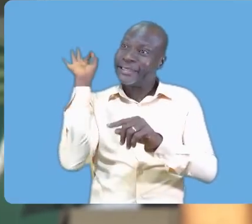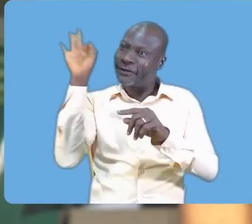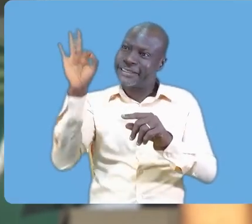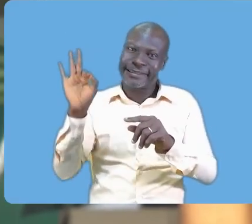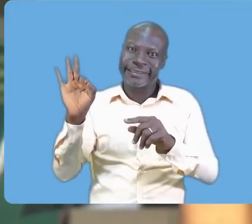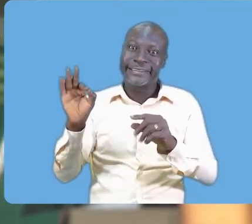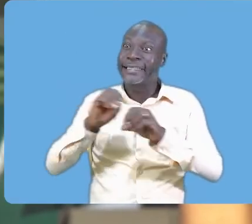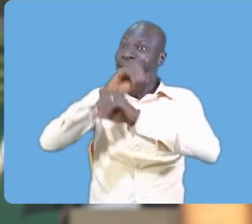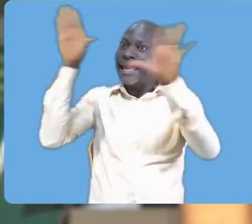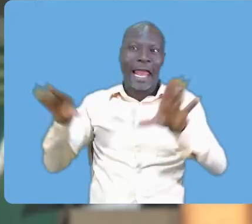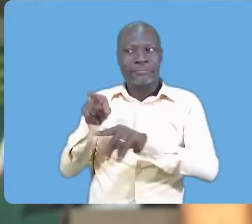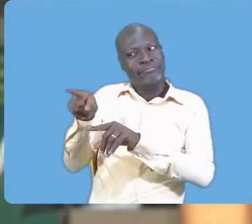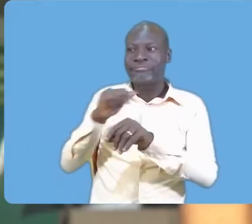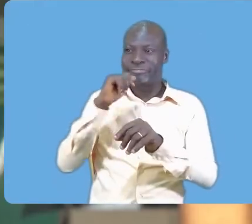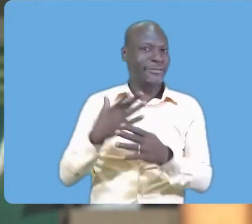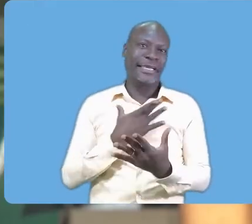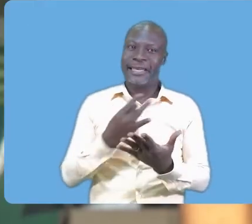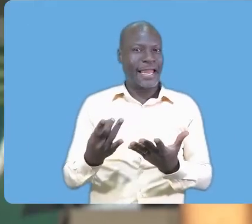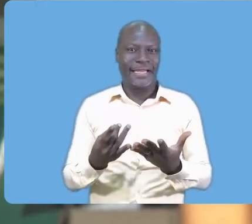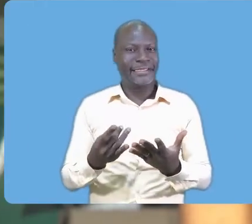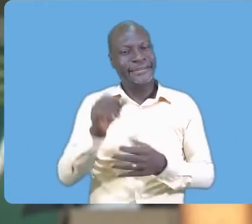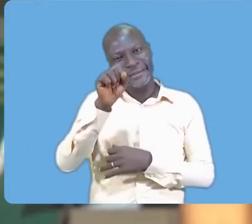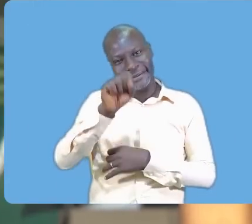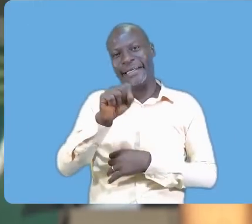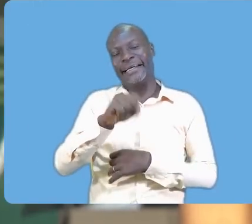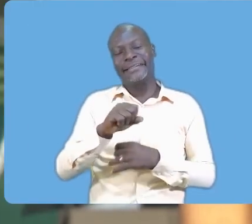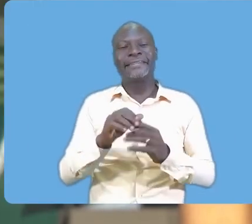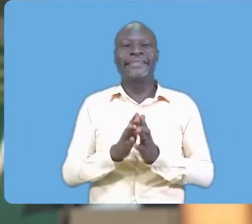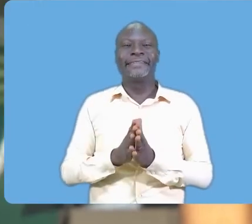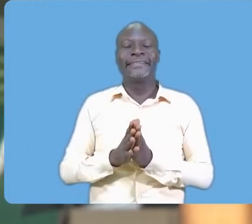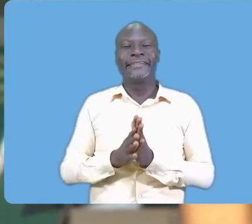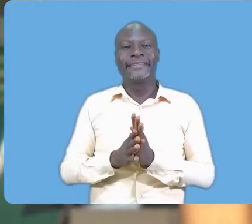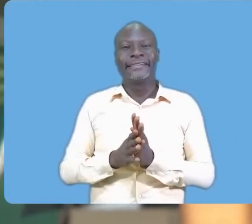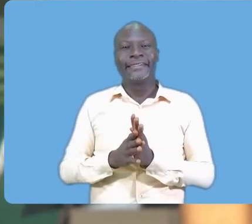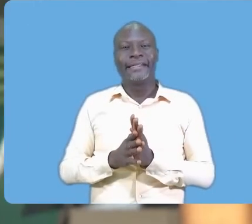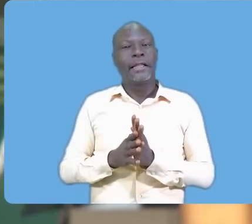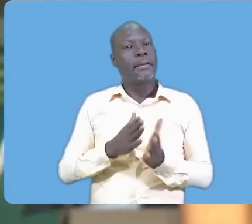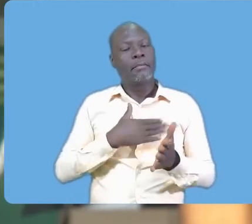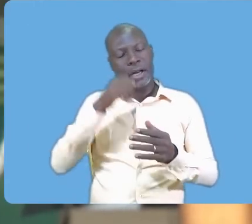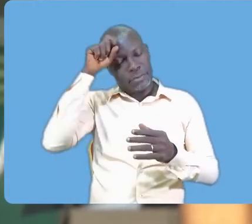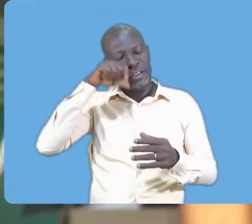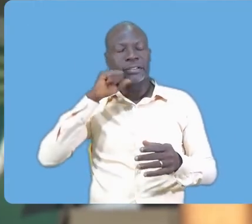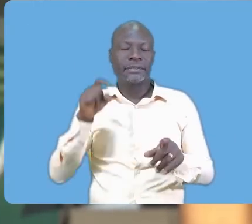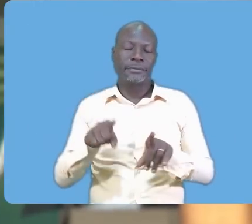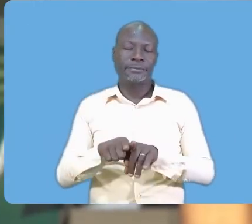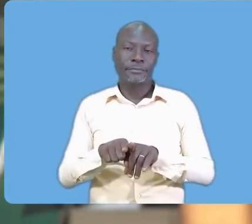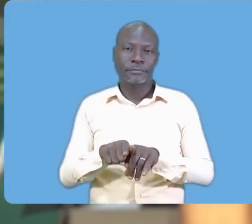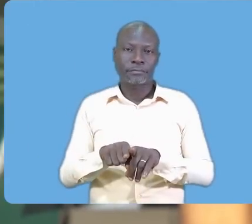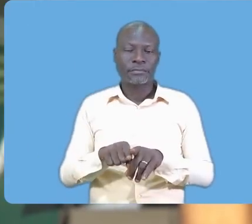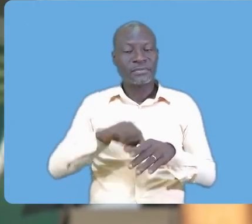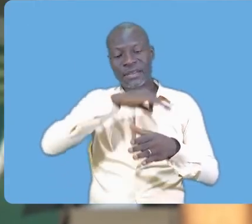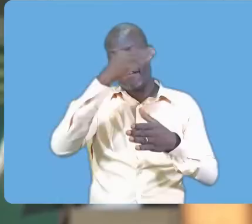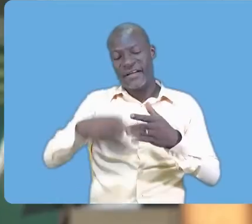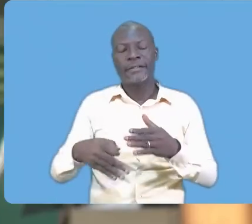ye wo ehan ni mo no ne ye betumi abo nipa no ma ye nka ho asam emfa nkyere mi ni odofo e wuti ami ne etwa